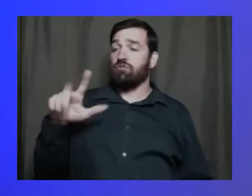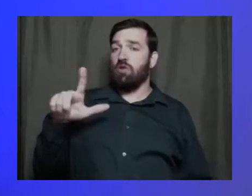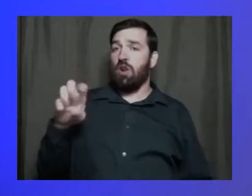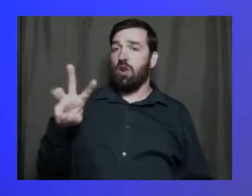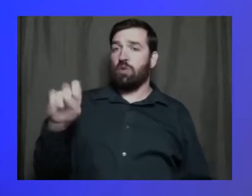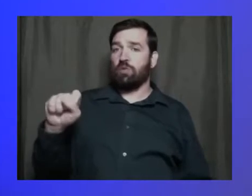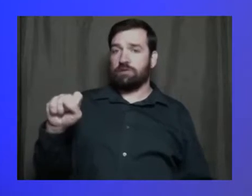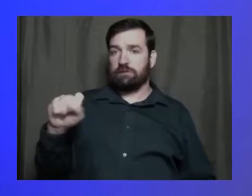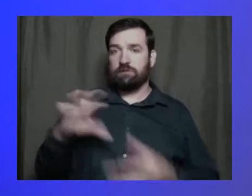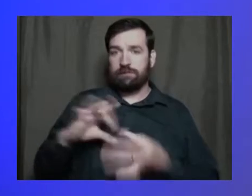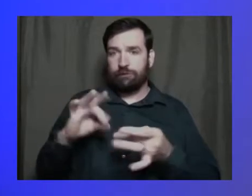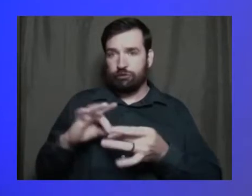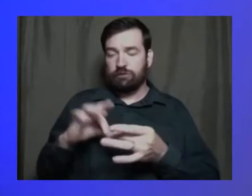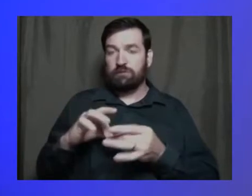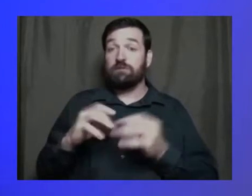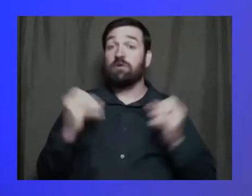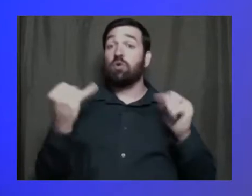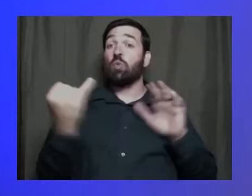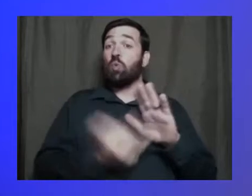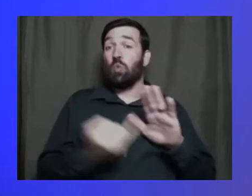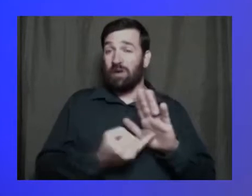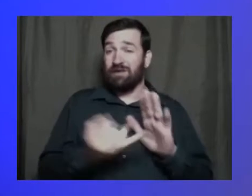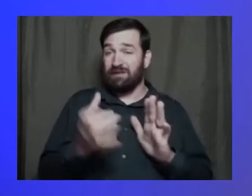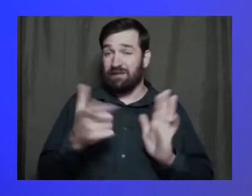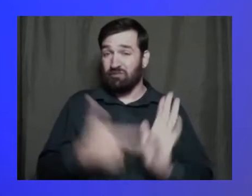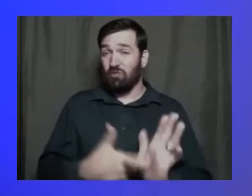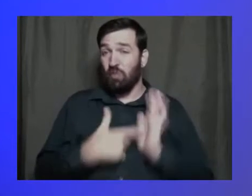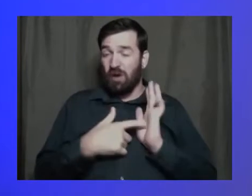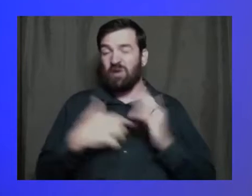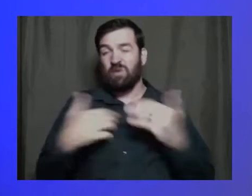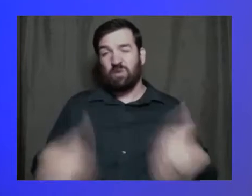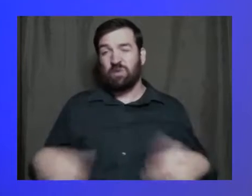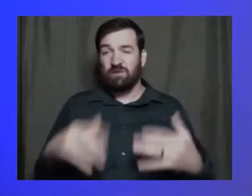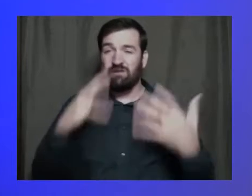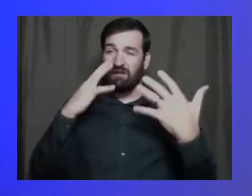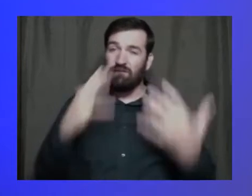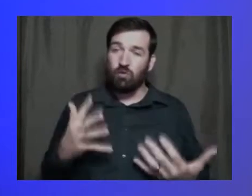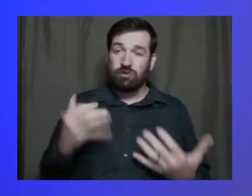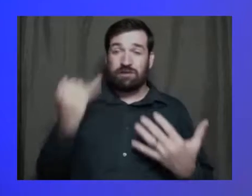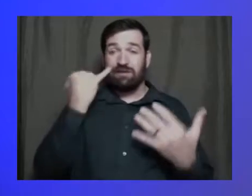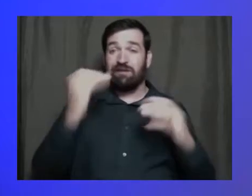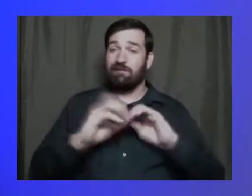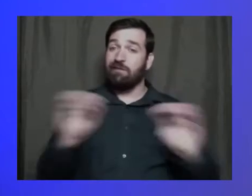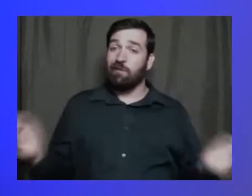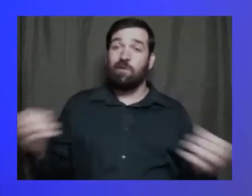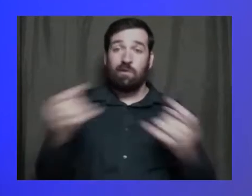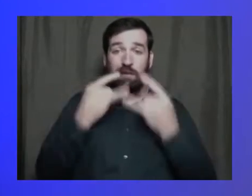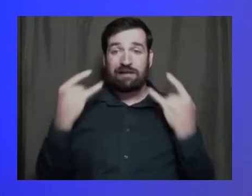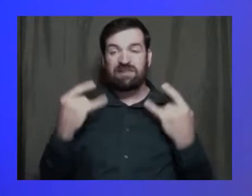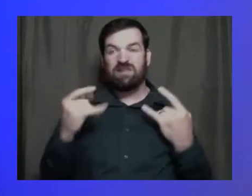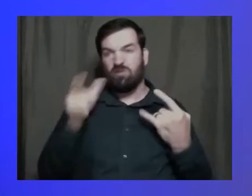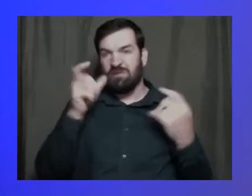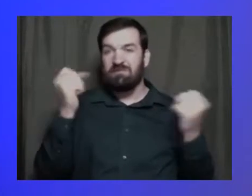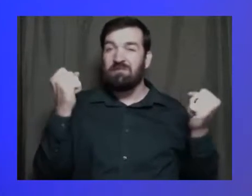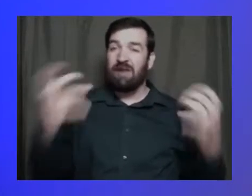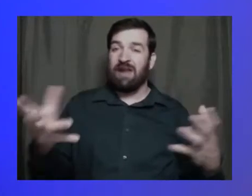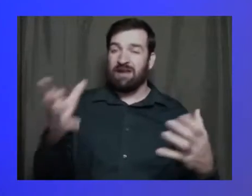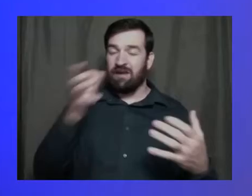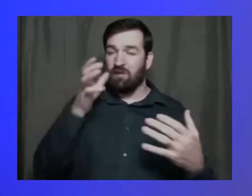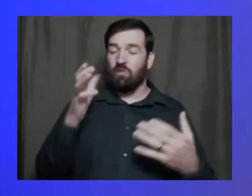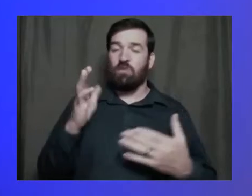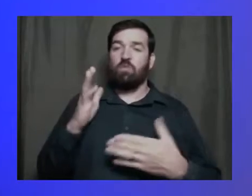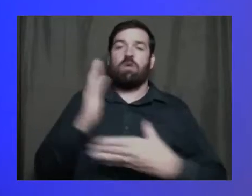quarantines that people are going to have to do, unfortunately, in an unmasked environment are going to be large and are going to be prohibitive to